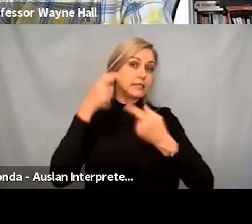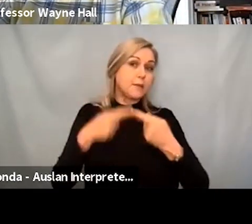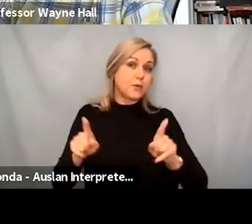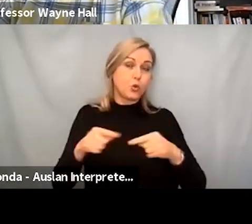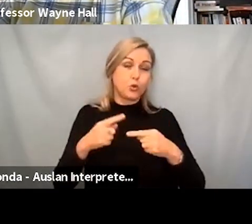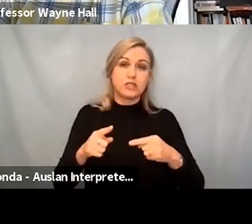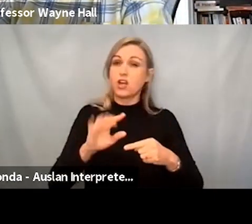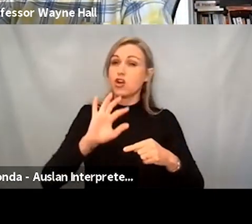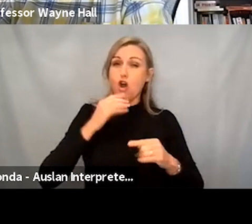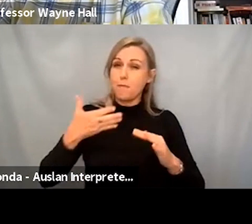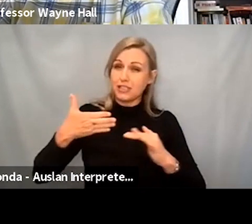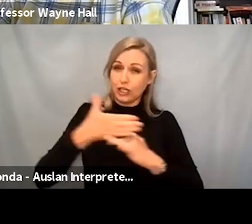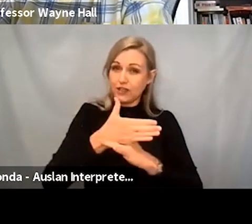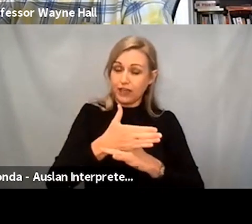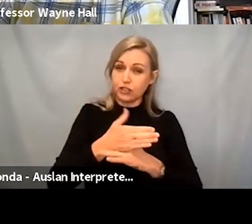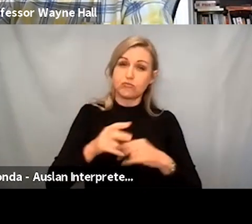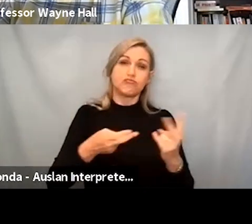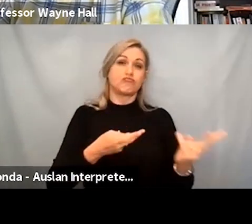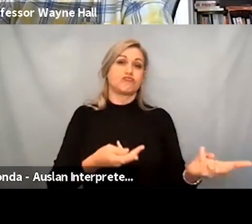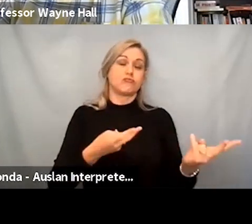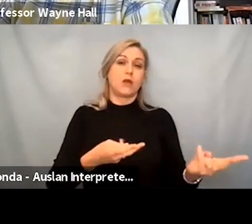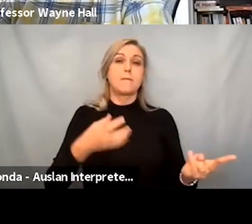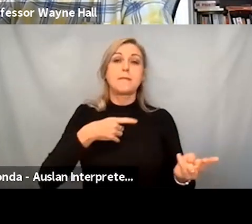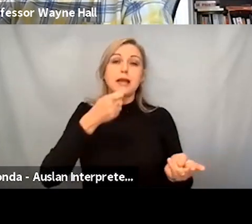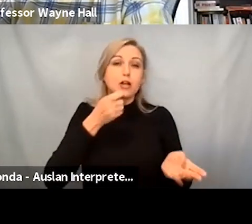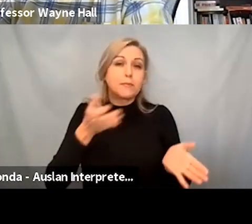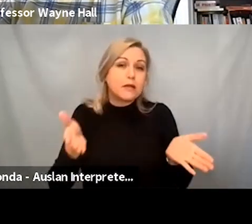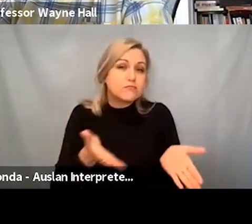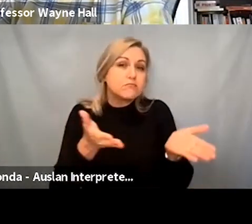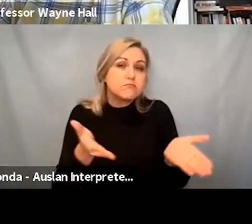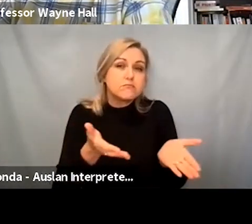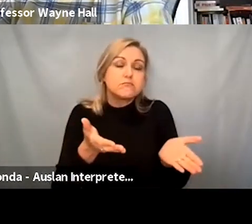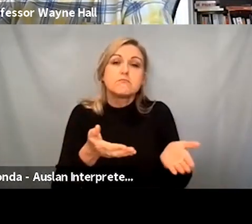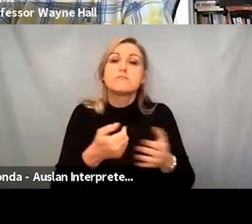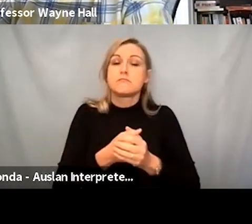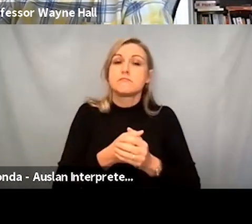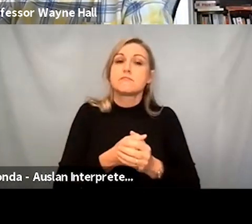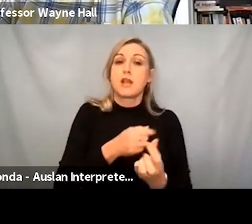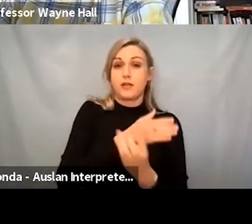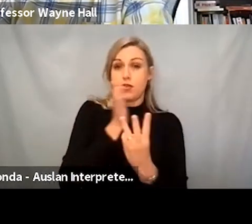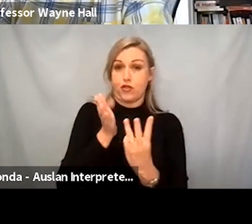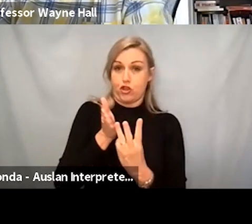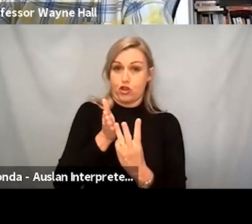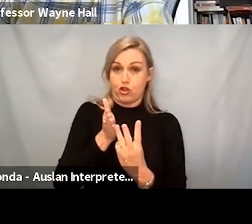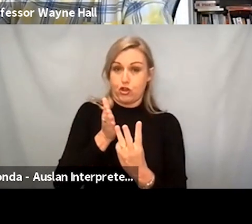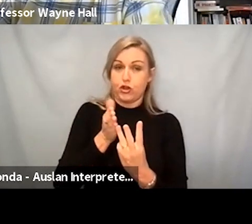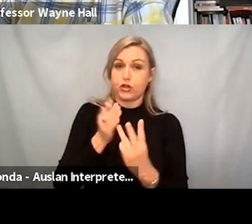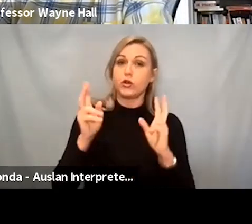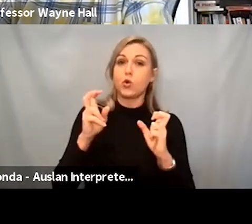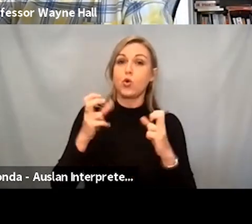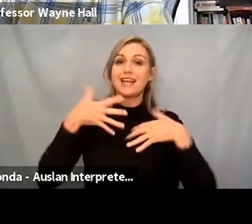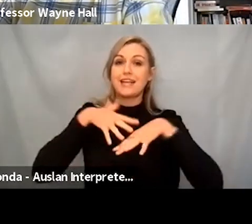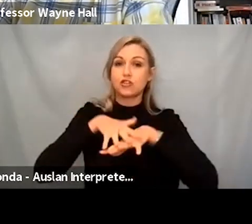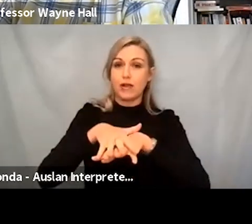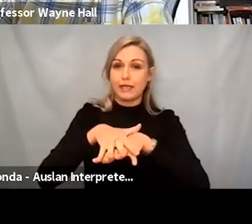much intervention. There might be reassurance every now and again. And then the third component is what we call